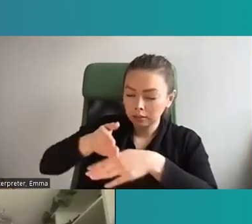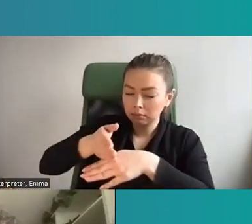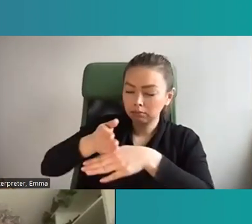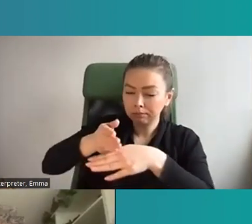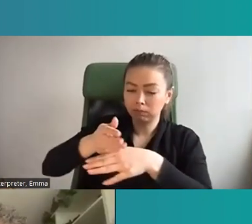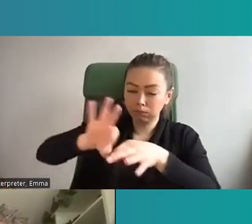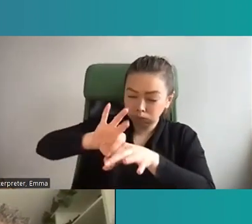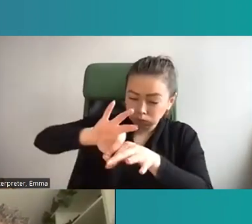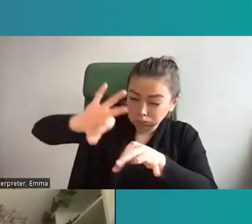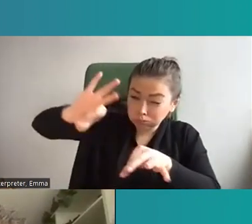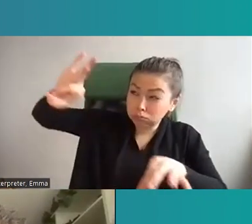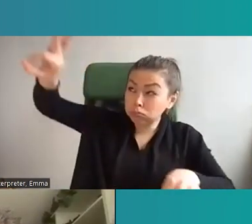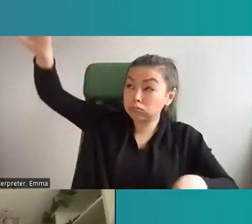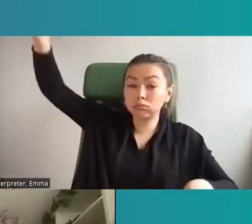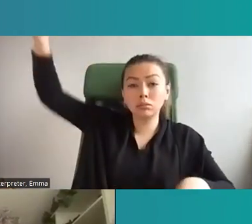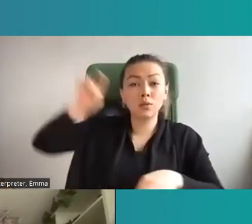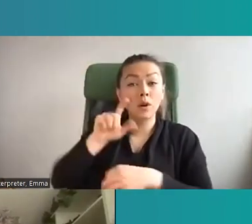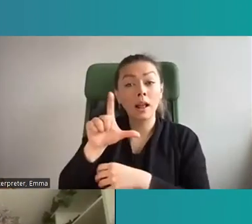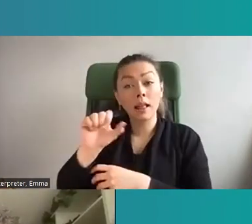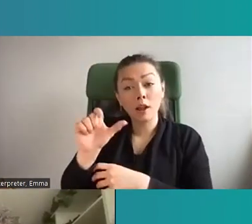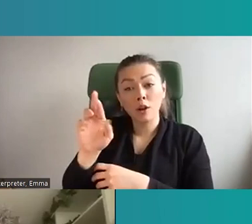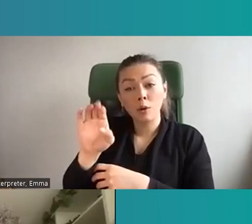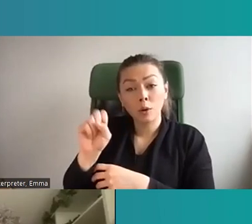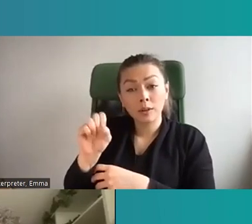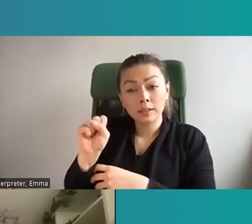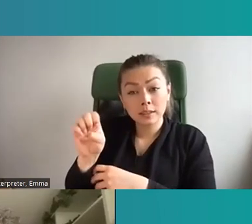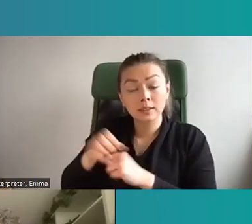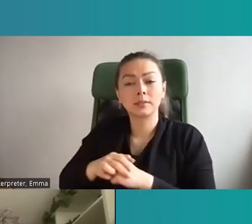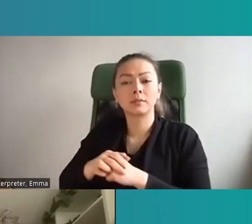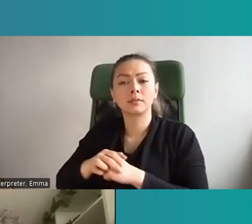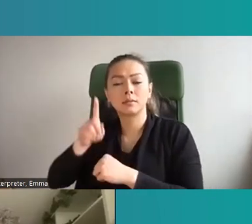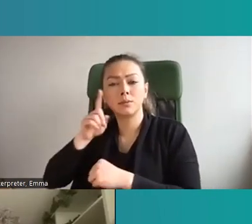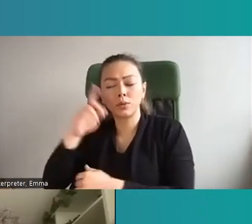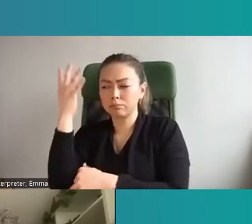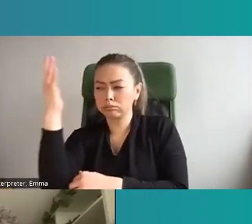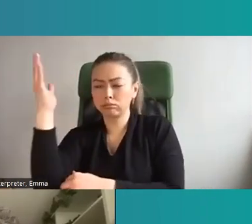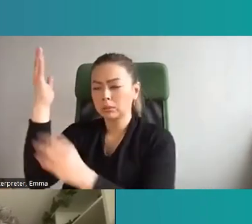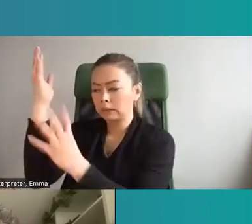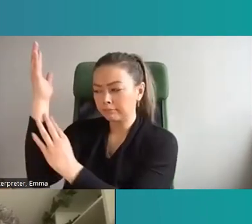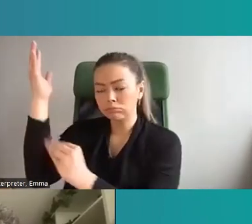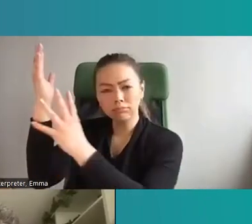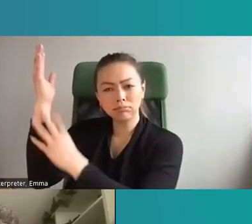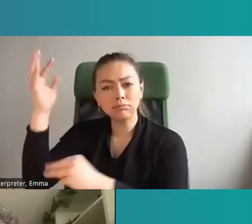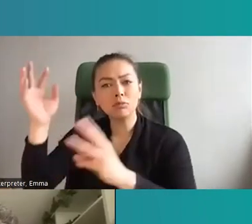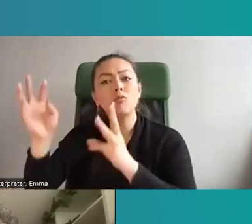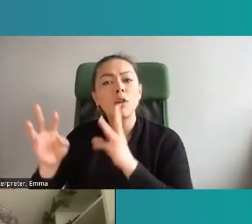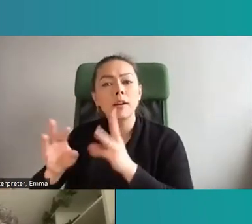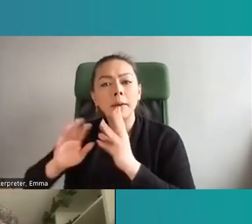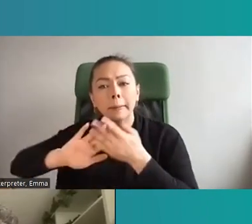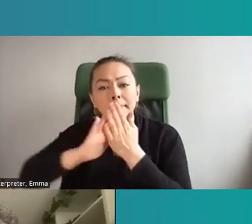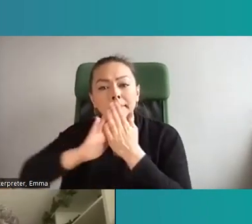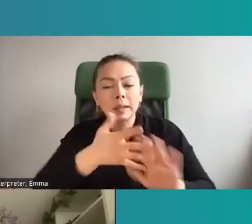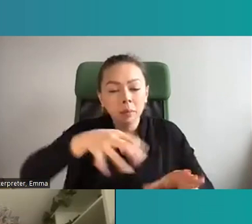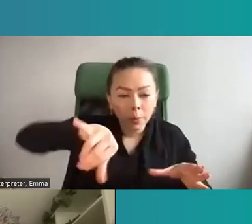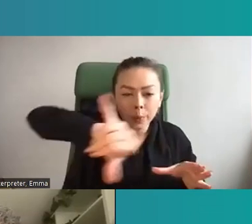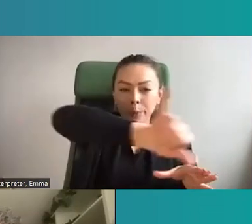sap, maple syrup and maple sugar. And there's many different kinds of trees that, you know, help us